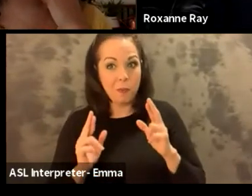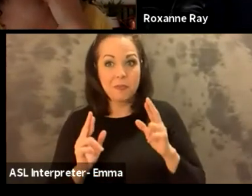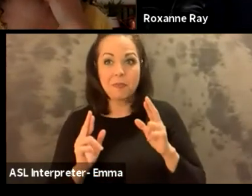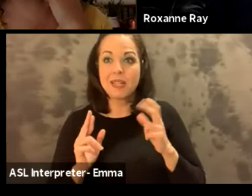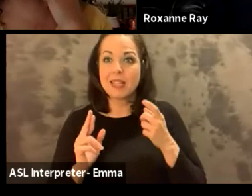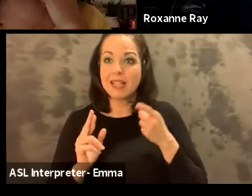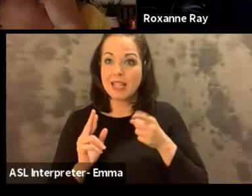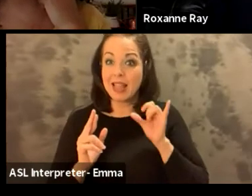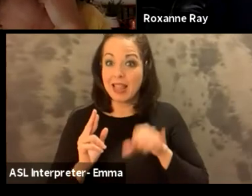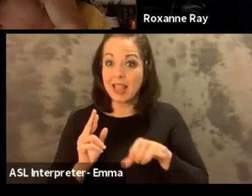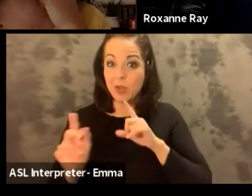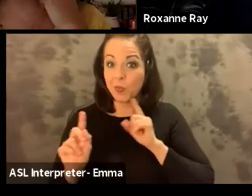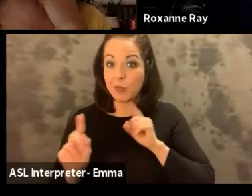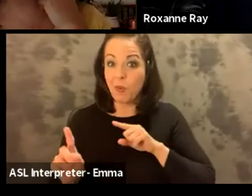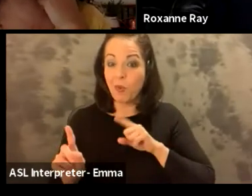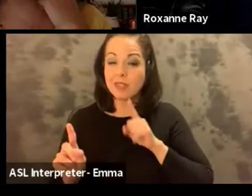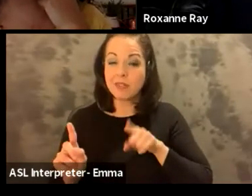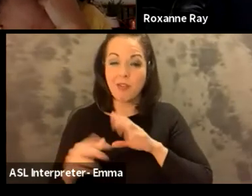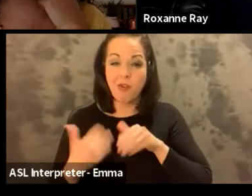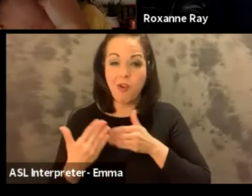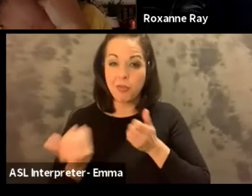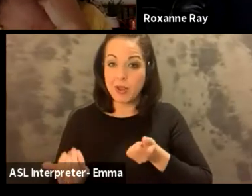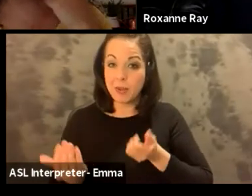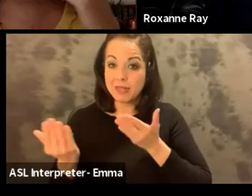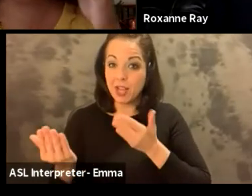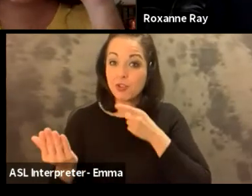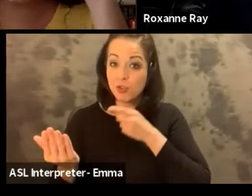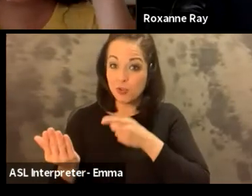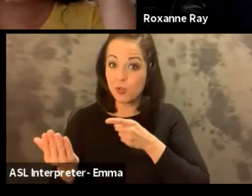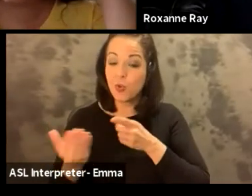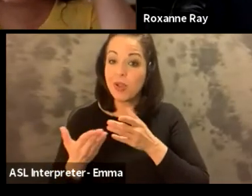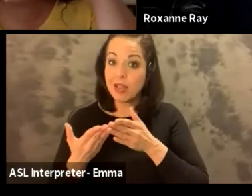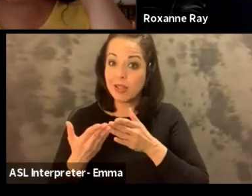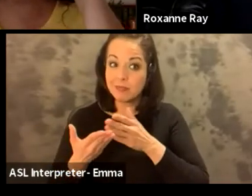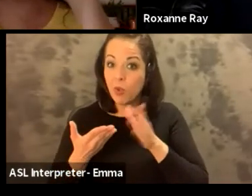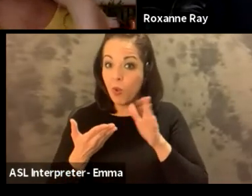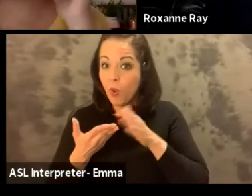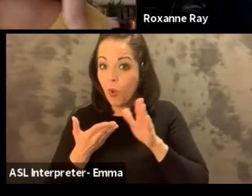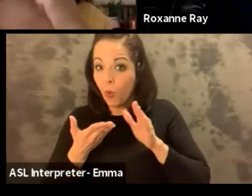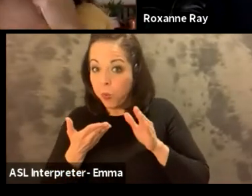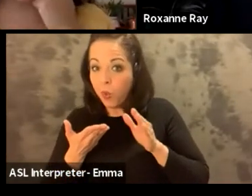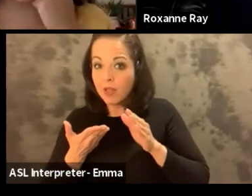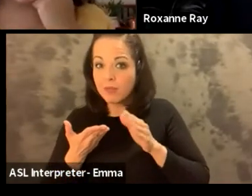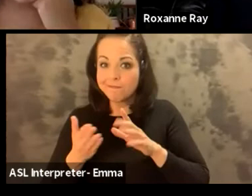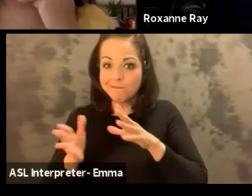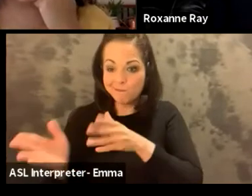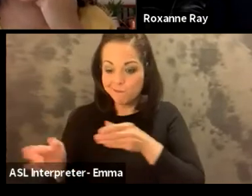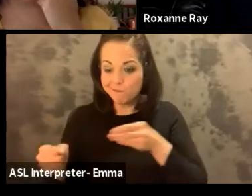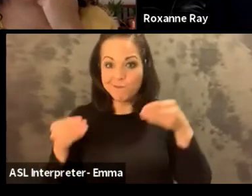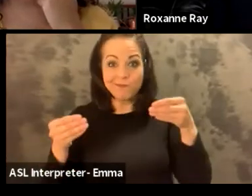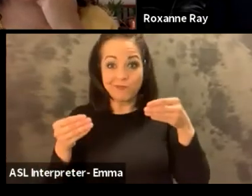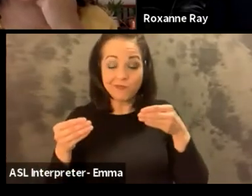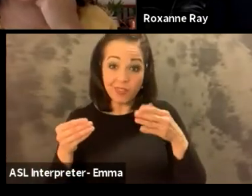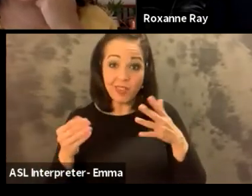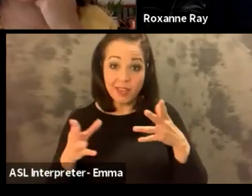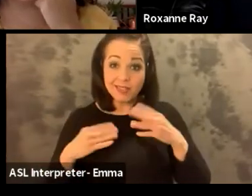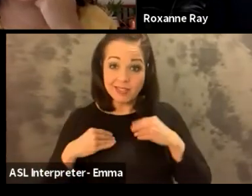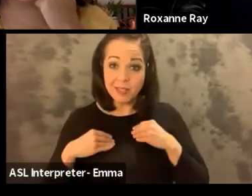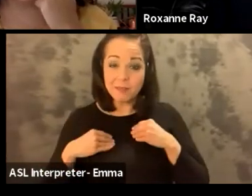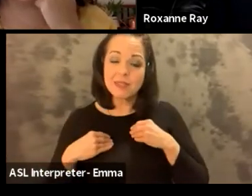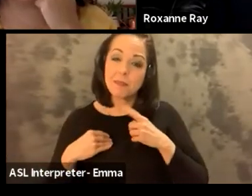that report, those recommendations that you made, do get dusted off, because I think that the kind